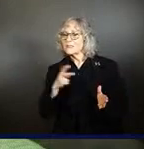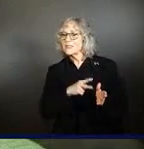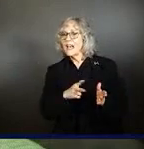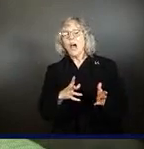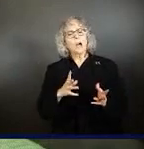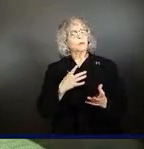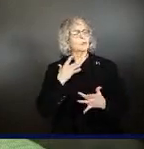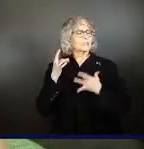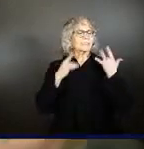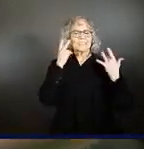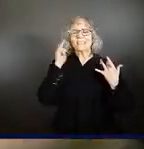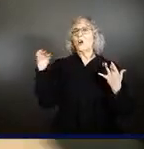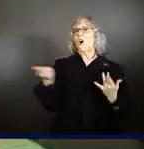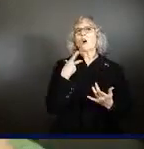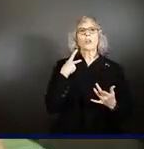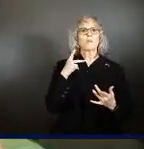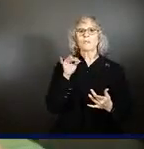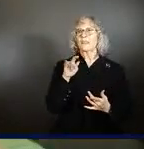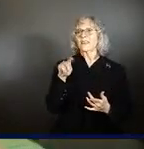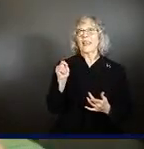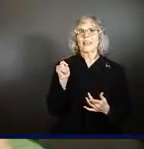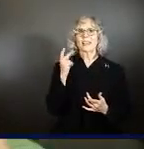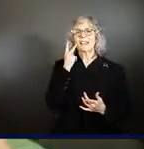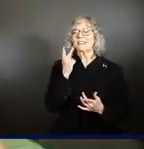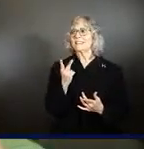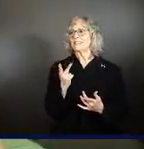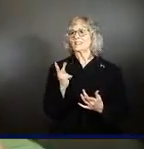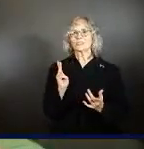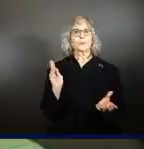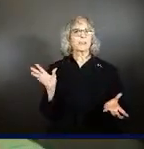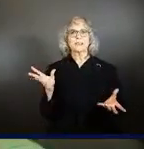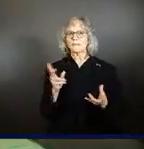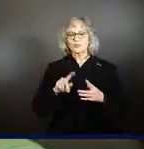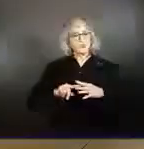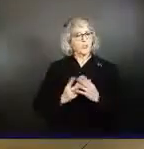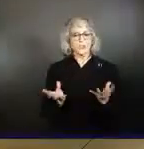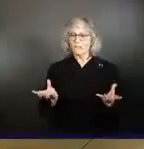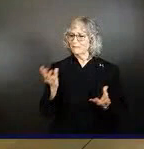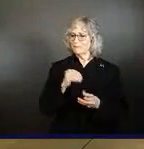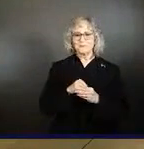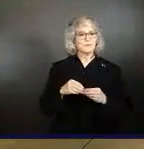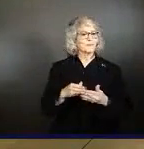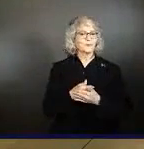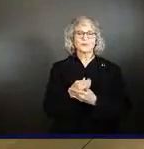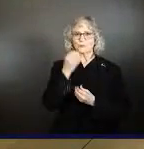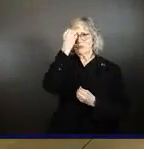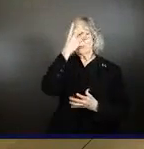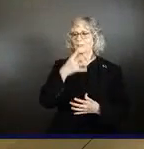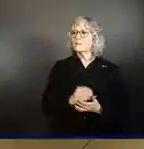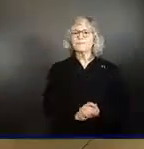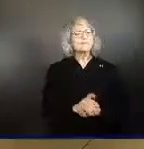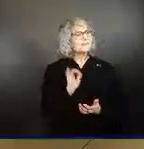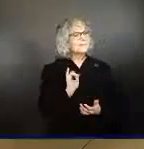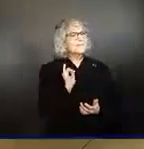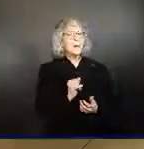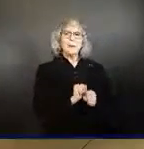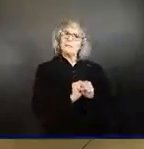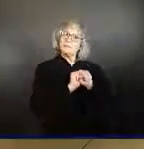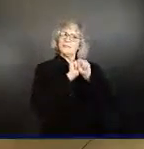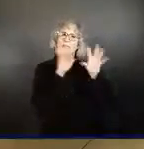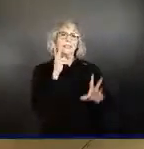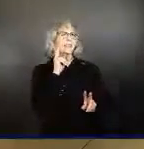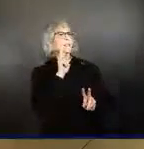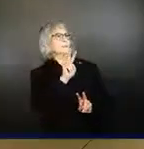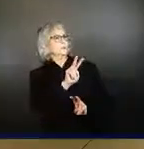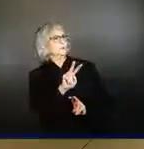data through these images that we can explore together. Absolutely. And so we have this clear view. We know